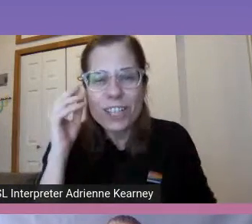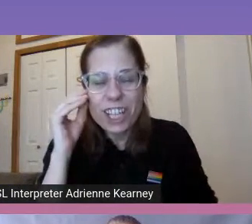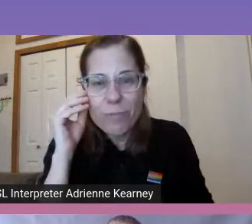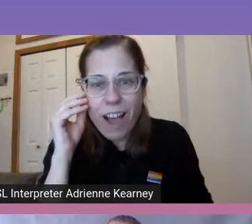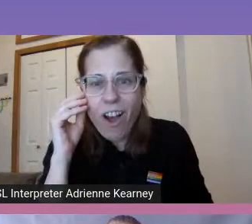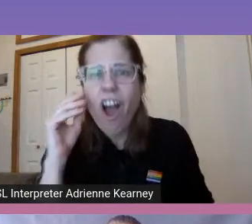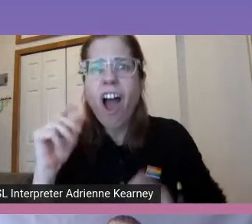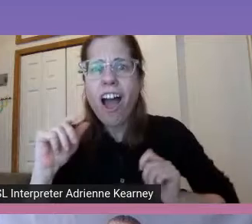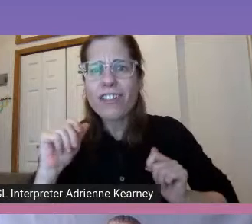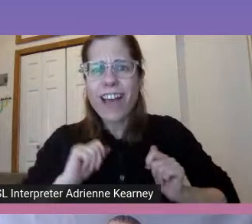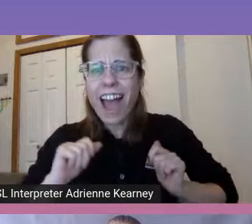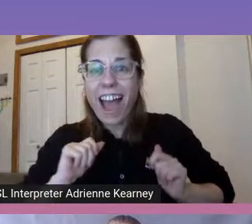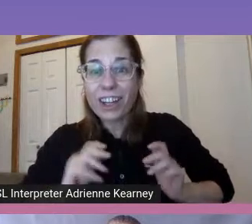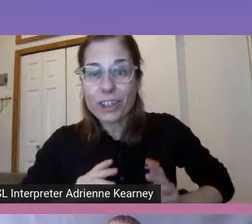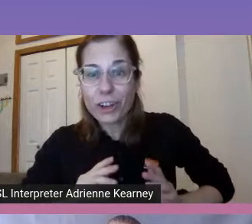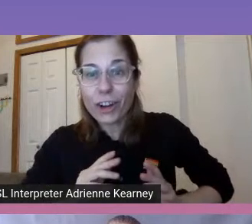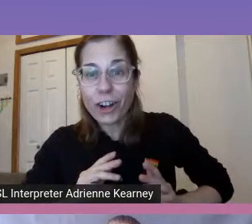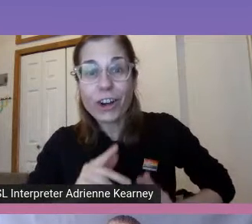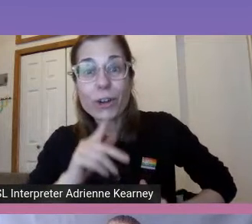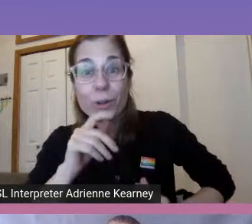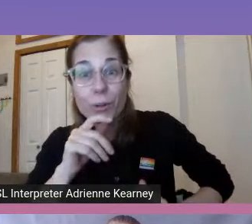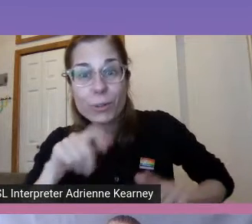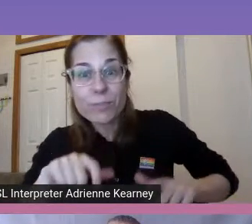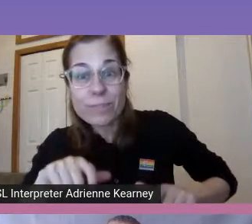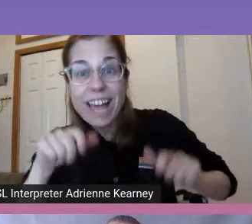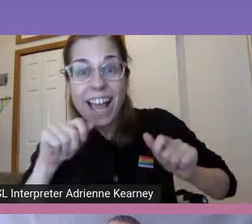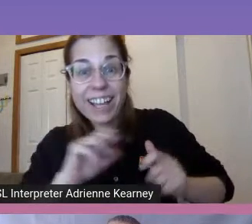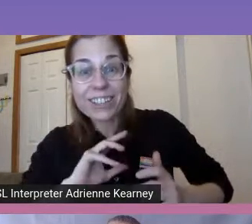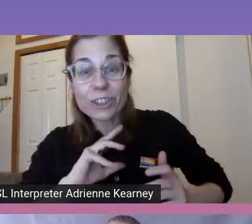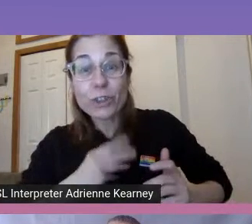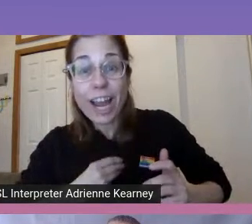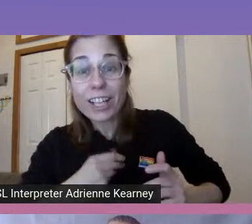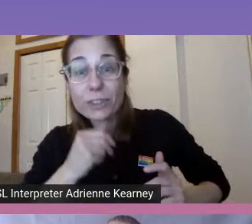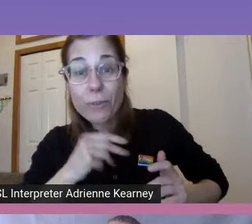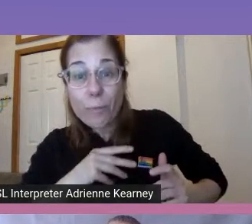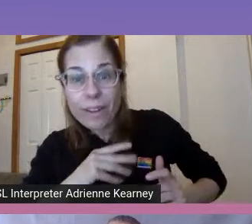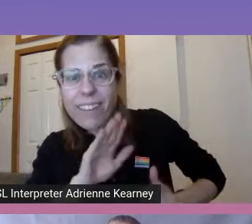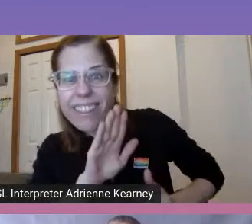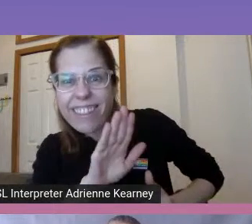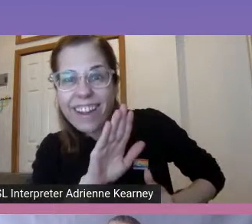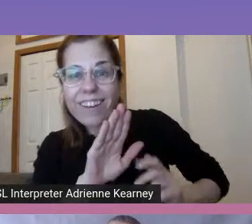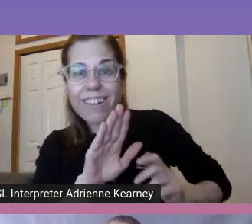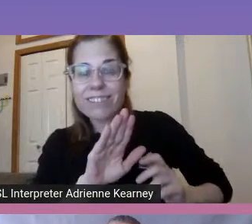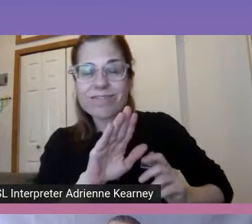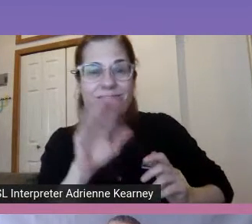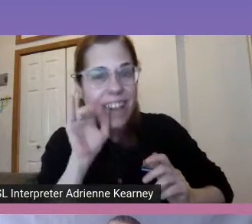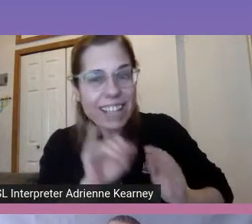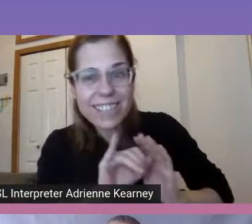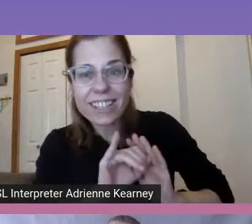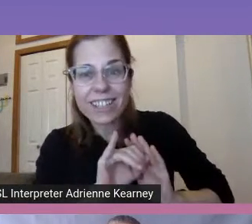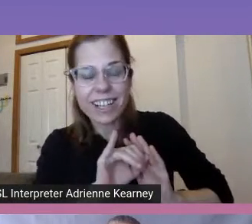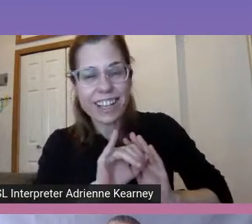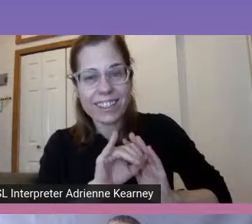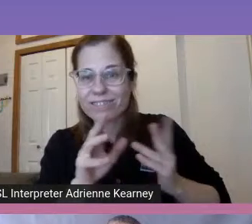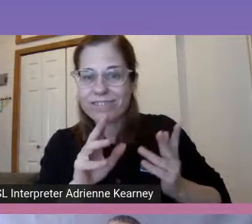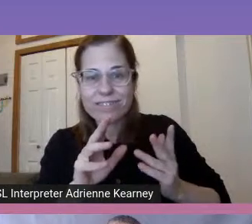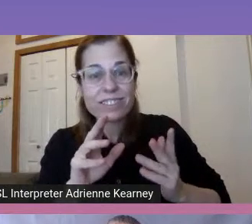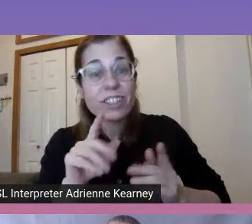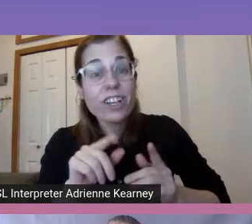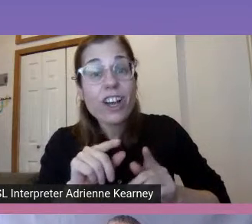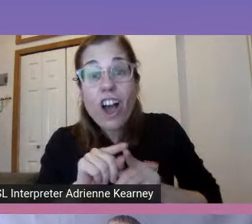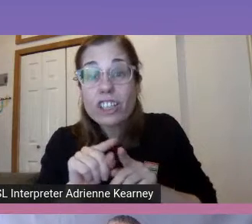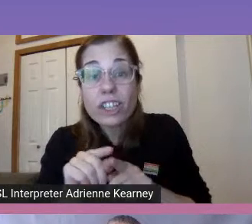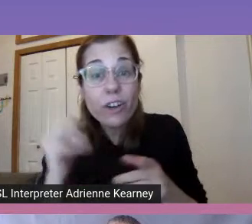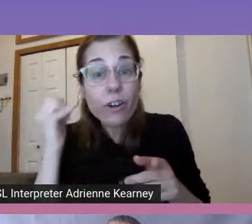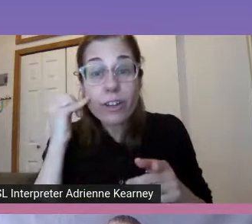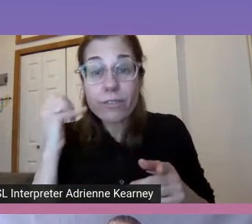right? And so we, something that we believe strongly in is bringing in like cultural competency consultants when like we do not have